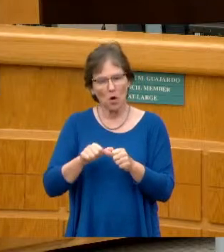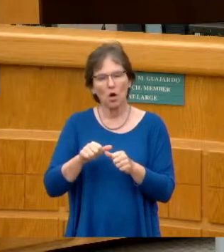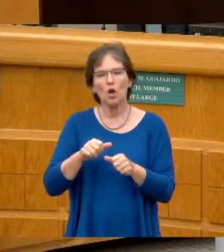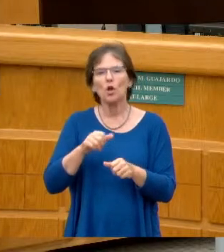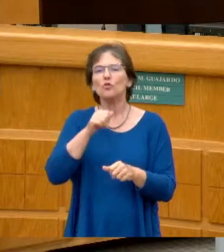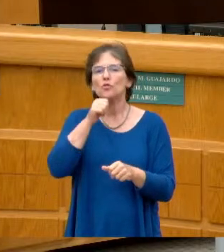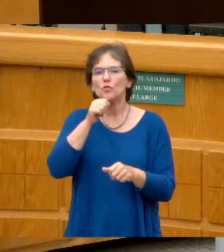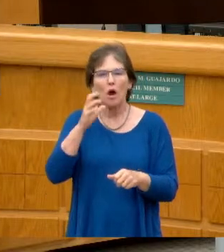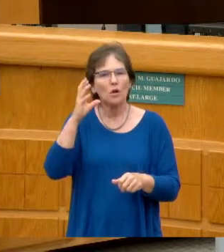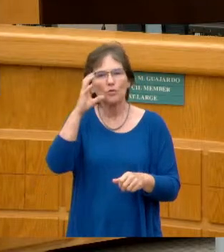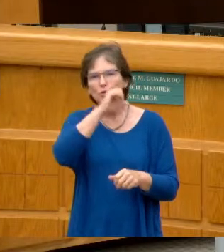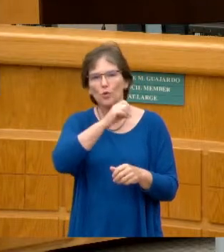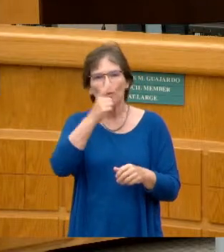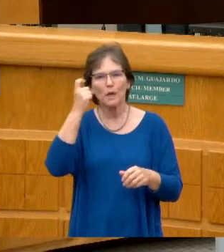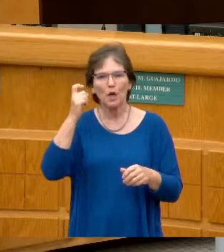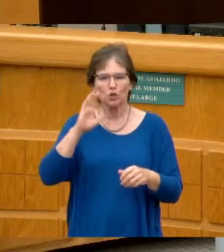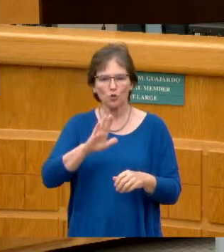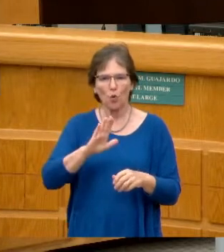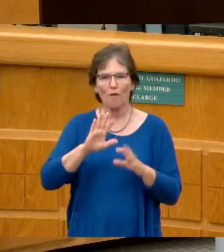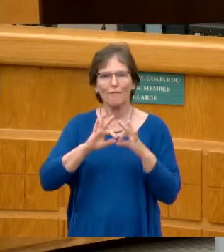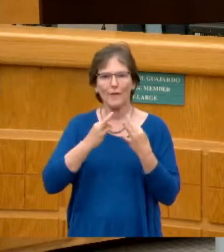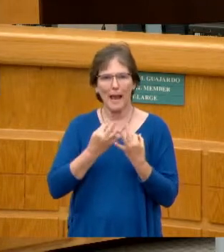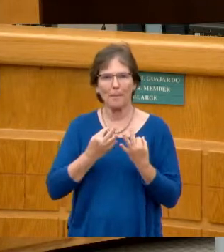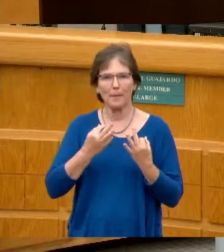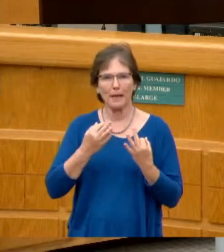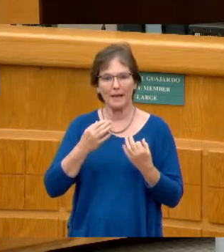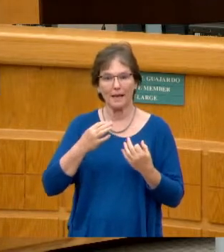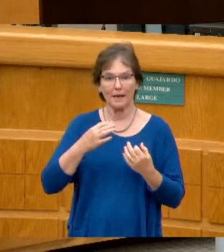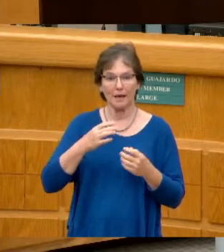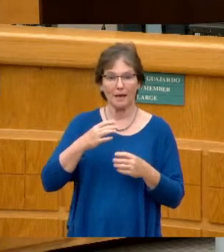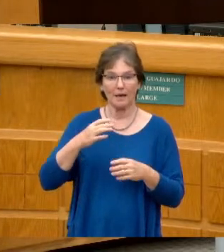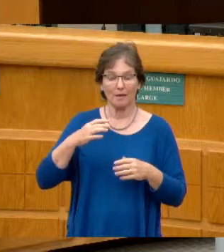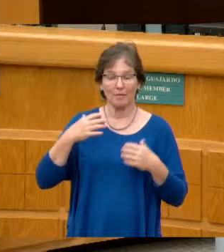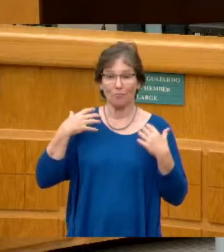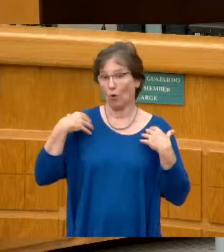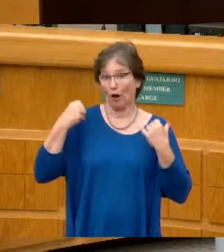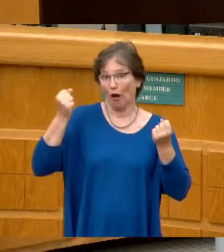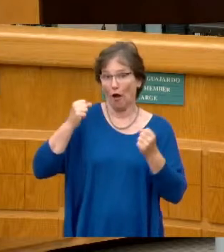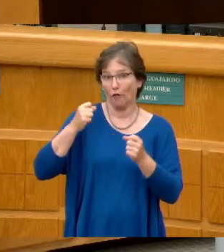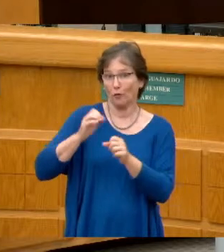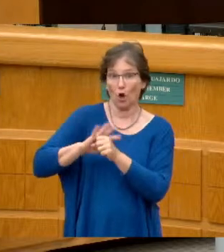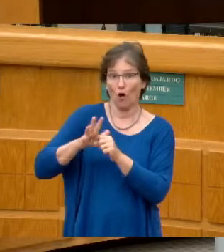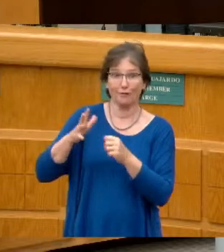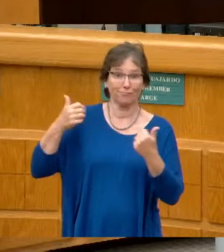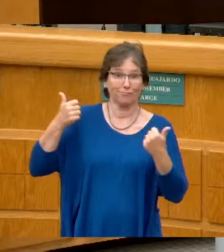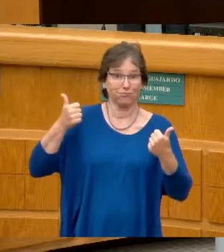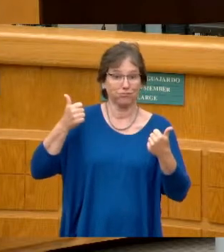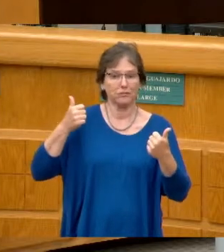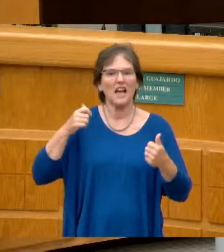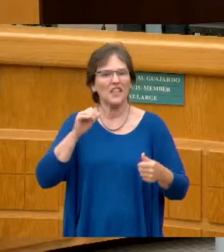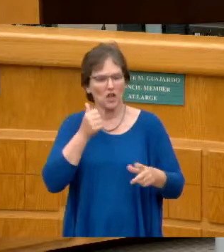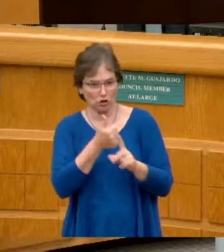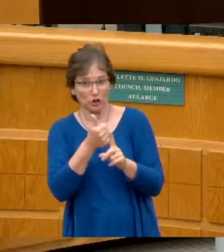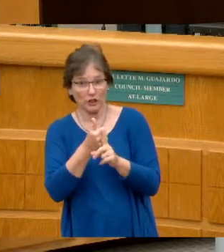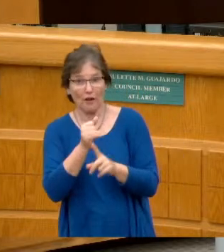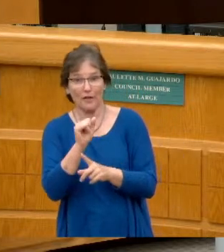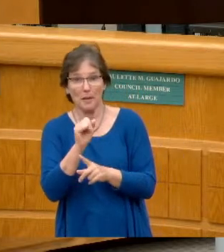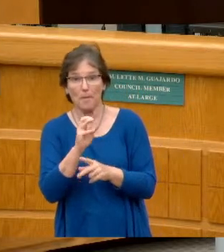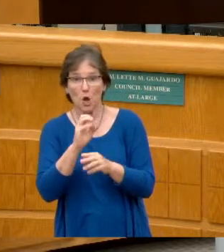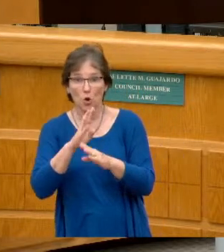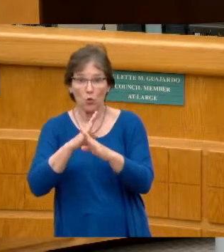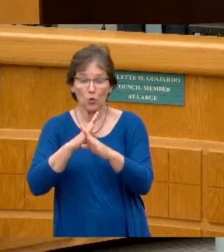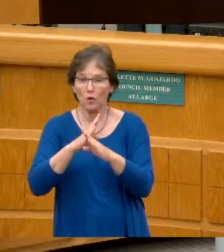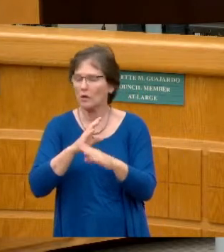gain experience, we want to share it with you. And of course, what does this all really mean? Even though it's just 2 in a sea